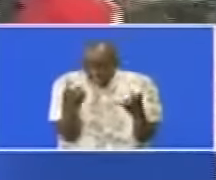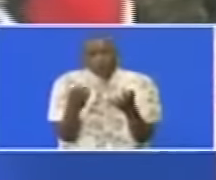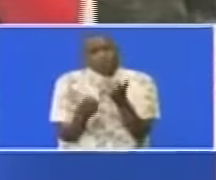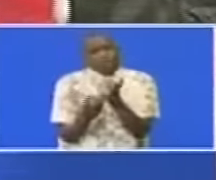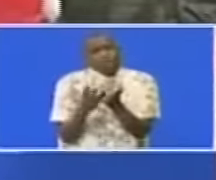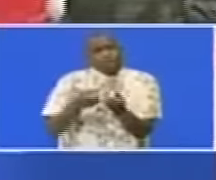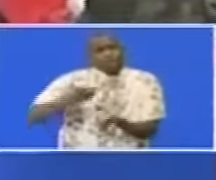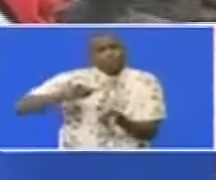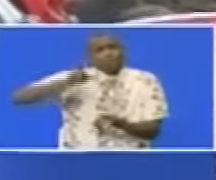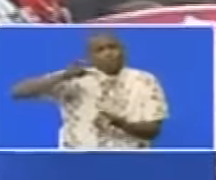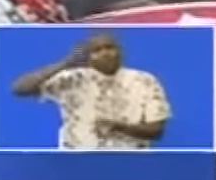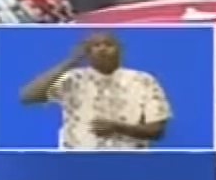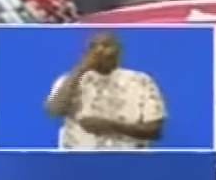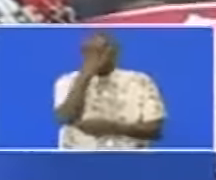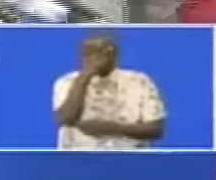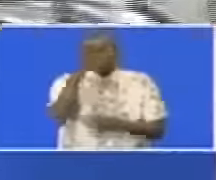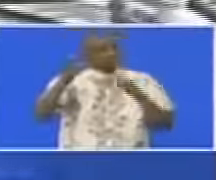growing. At the end of